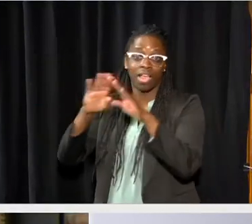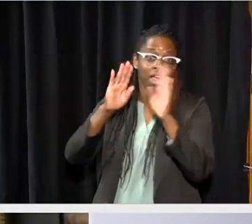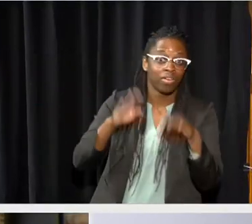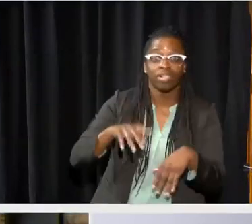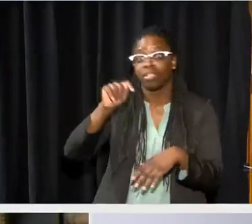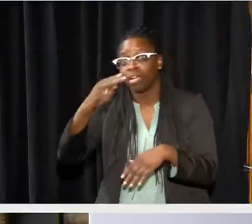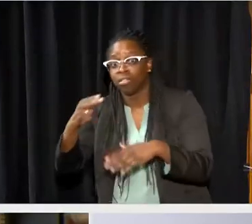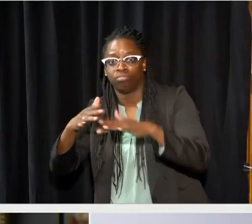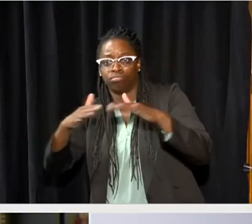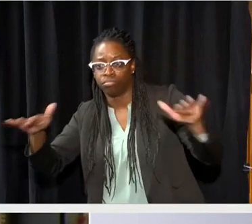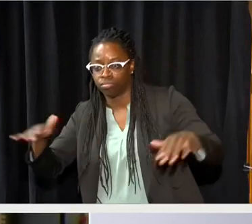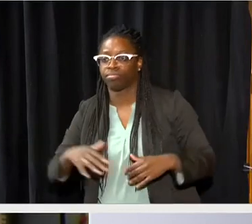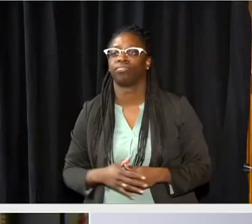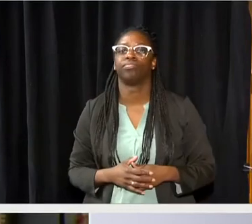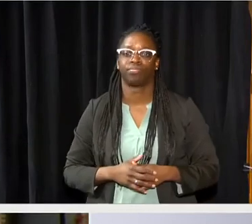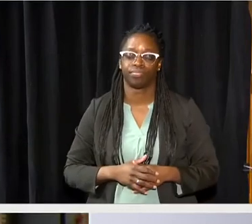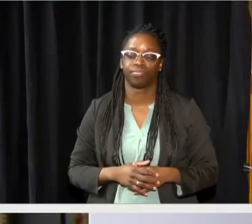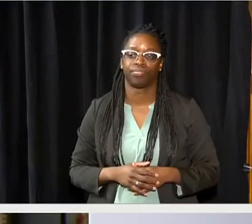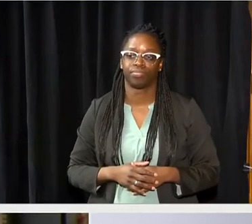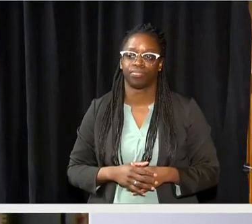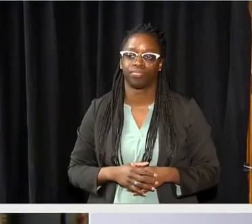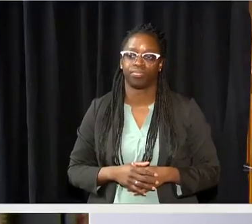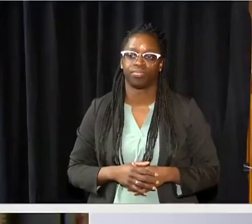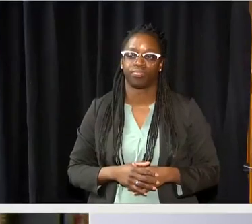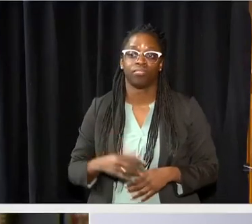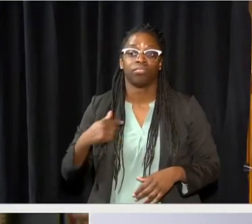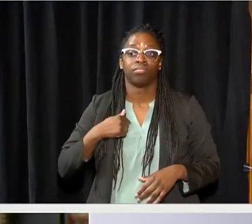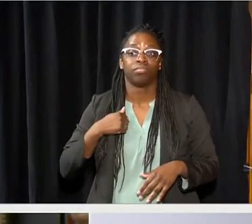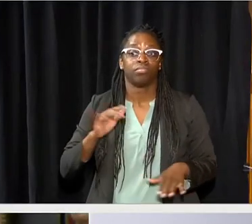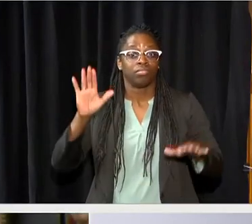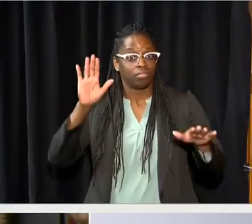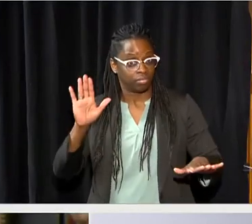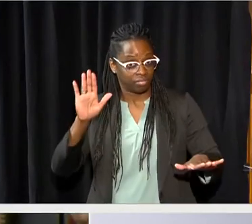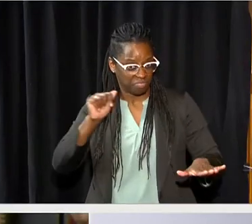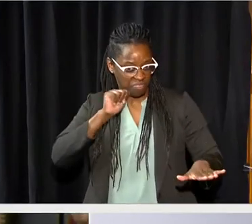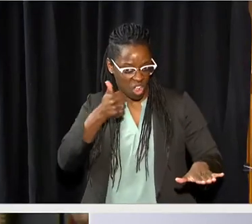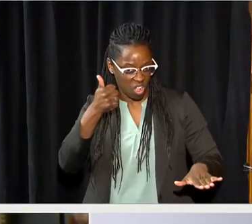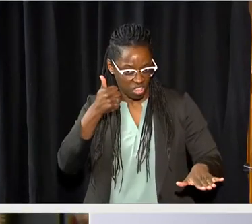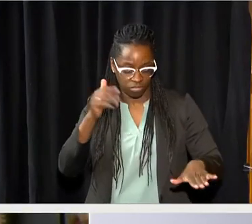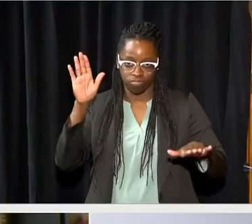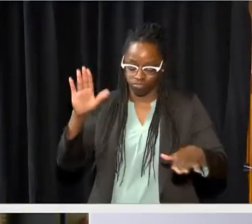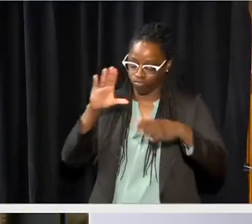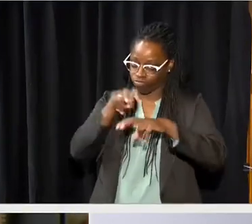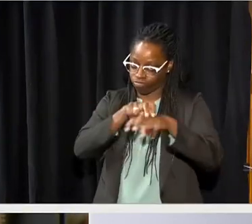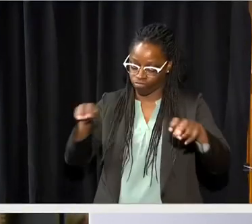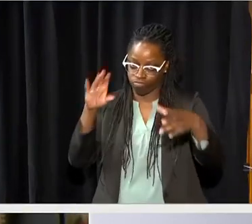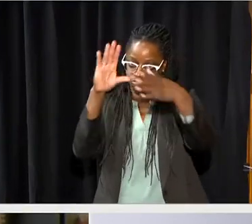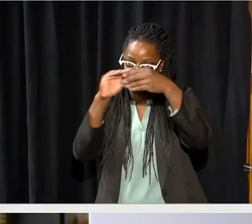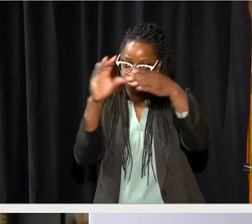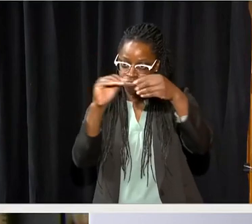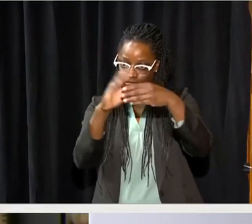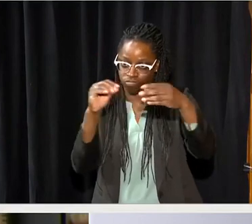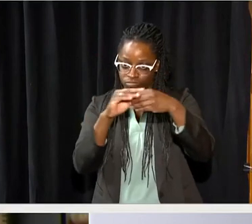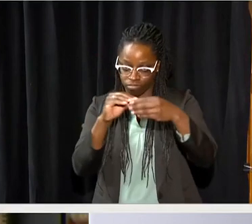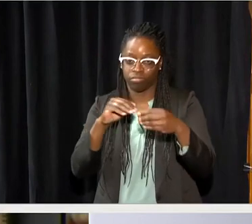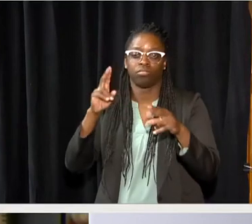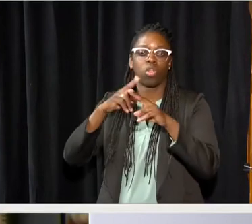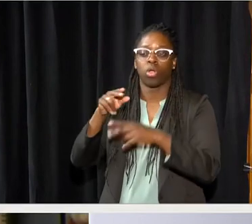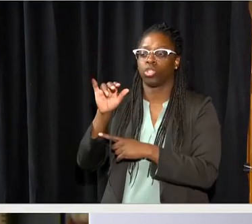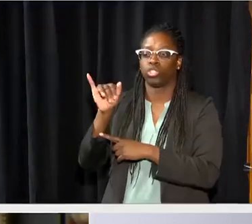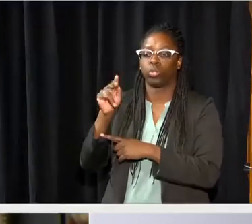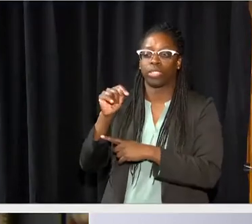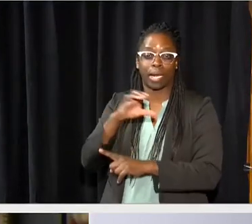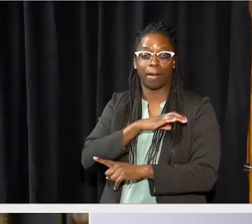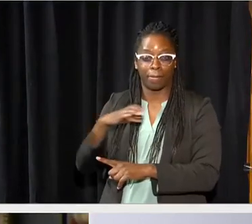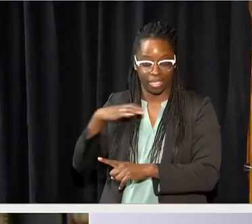everyone. I'll be testifying tomorrow before the Joint Committee on Housing on the Affordable Homes Act, because